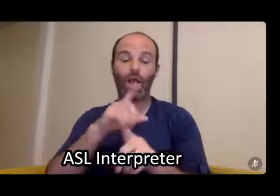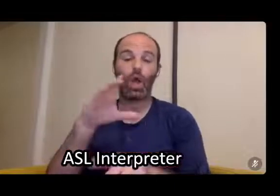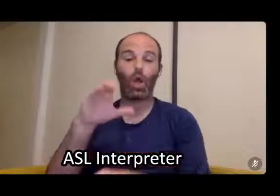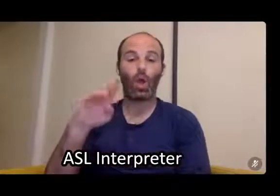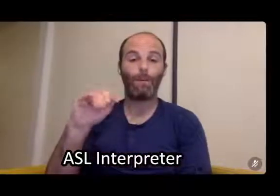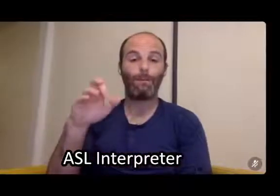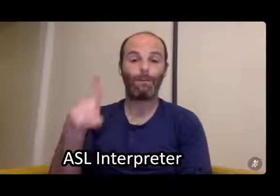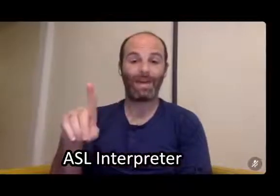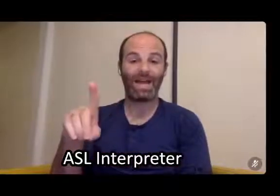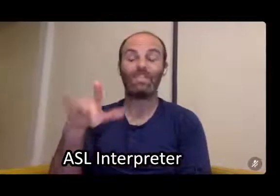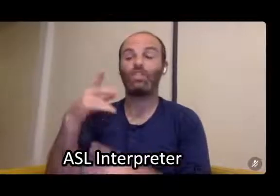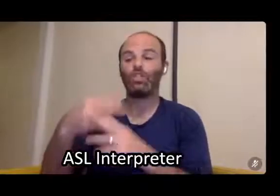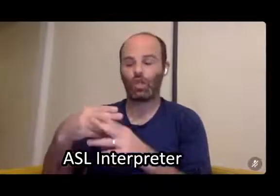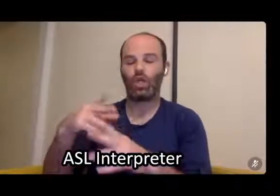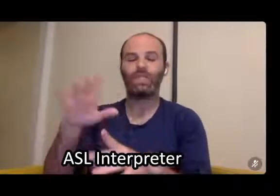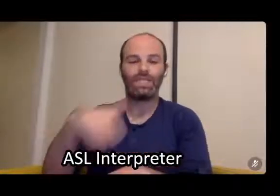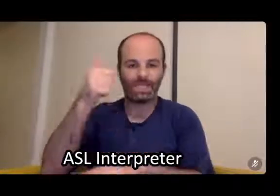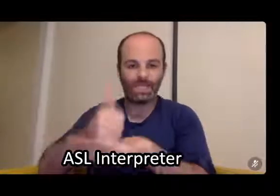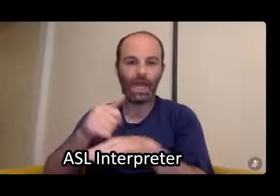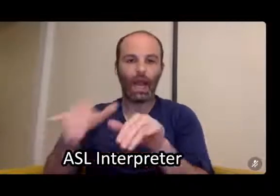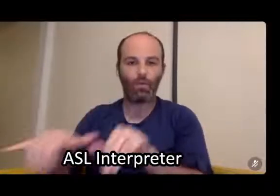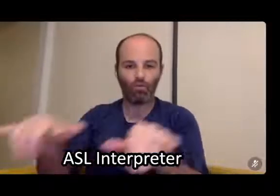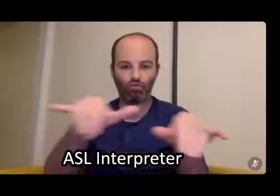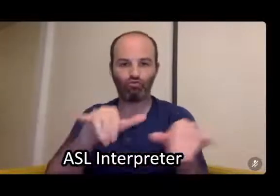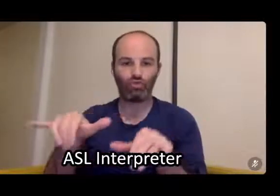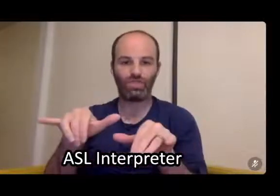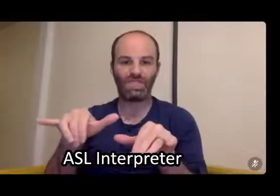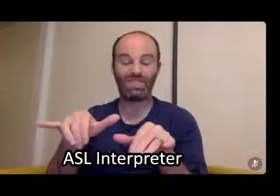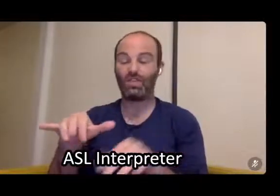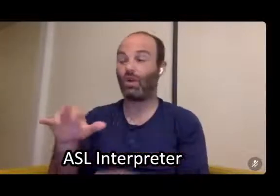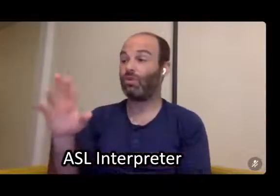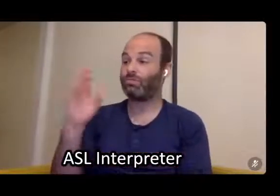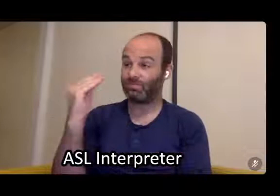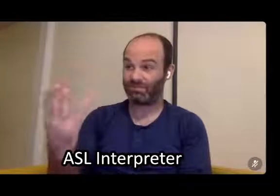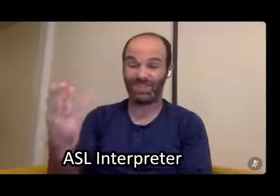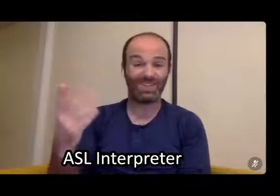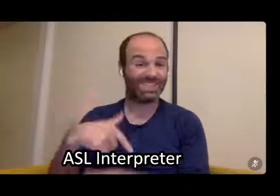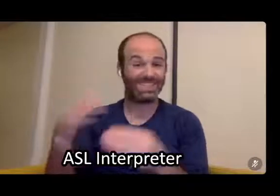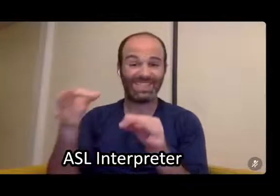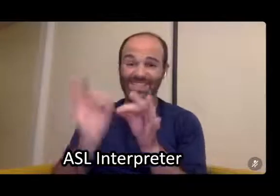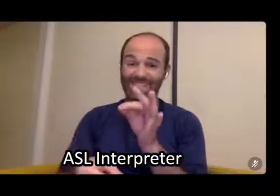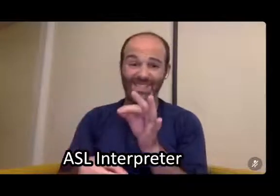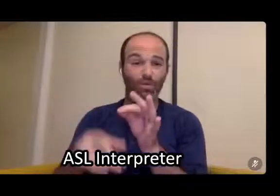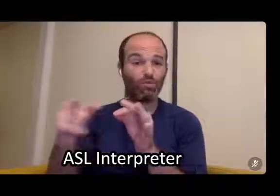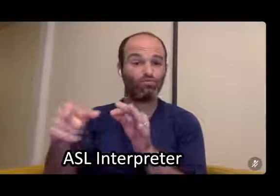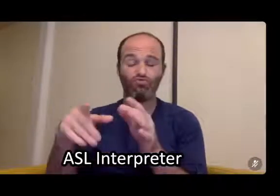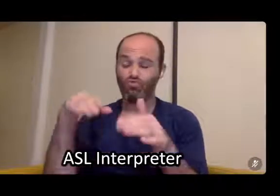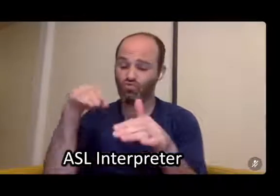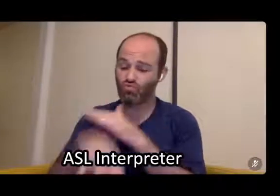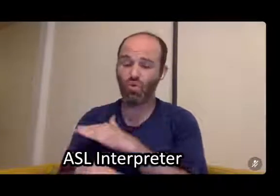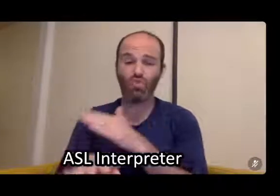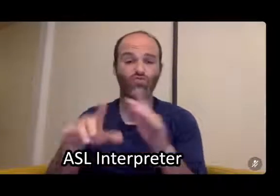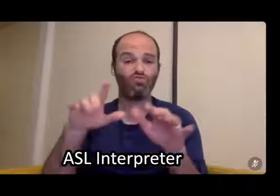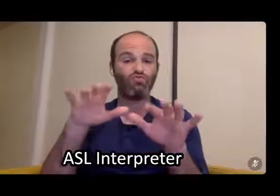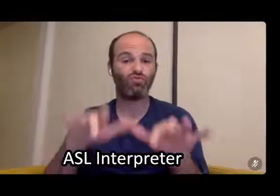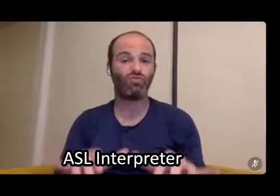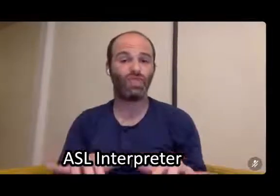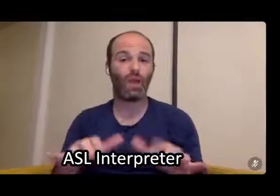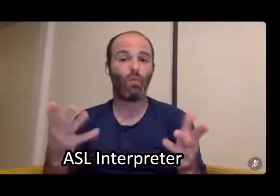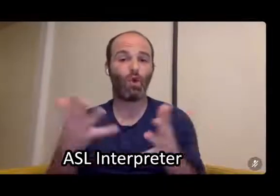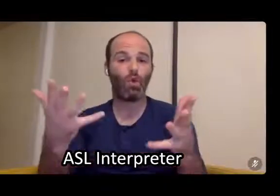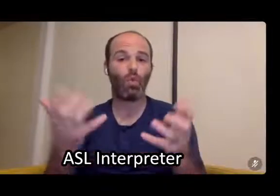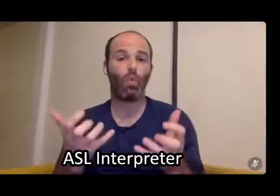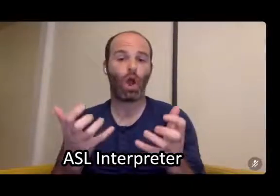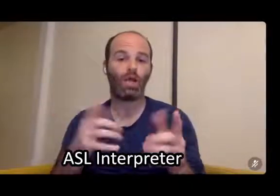And Richard, it is as simple as going in, writing what you'd like the command to be. So,